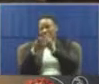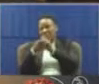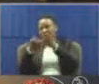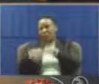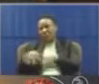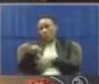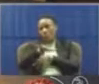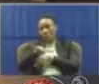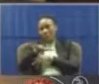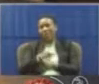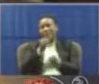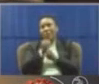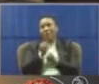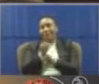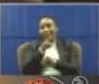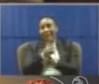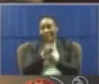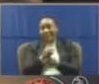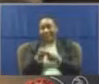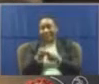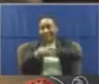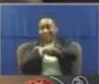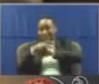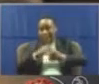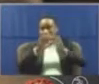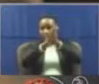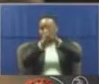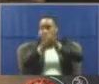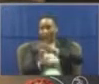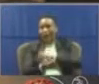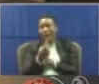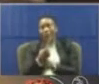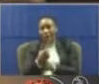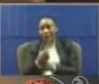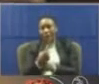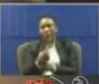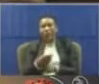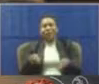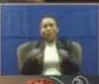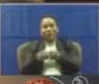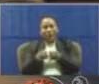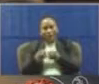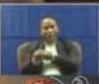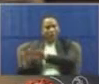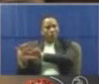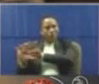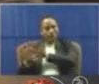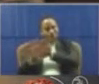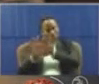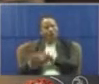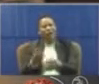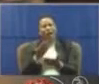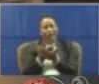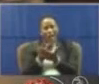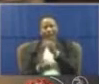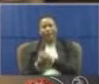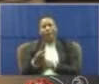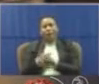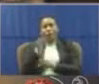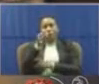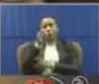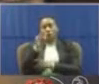conditions that caused the unrest, leaving the public worried that there might be similar eruptions of large-scale unrest in future. The